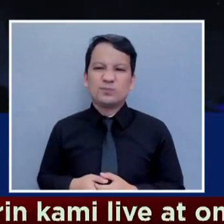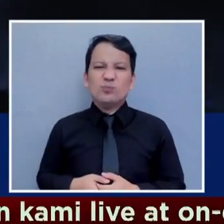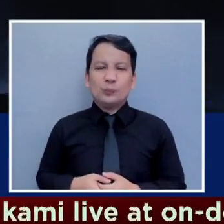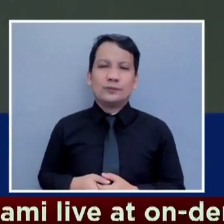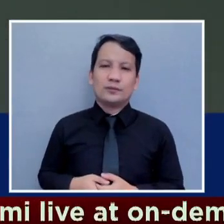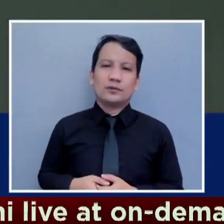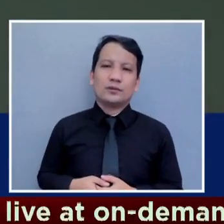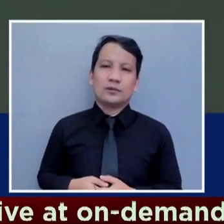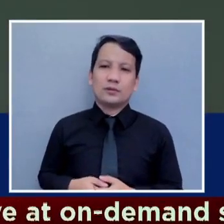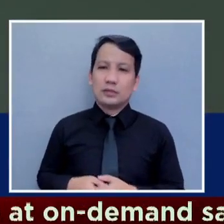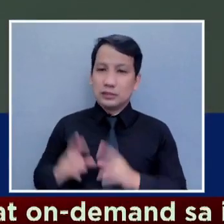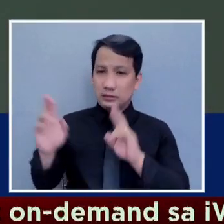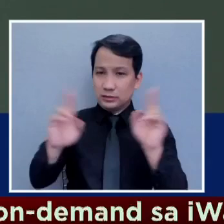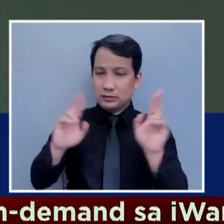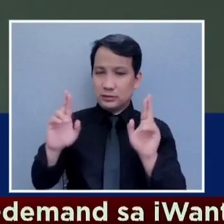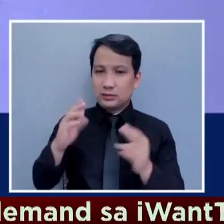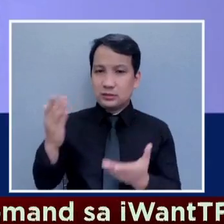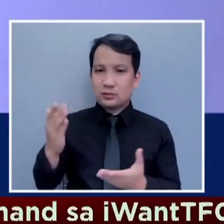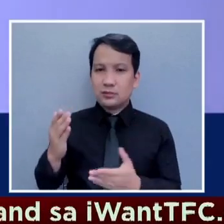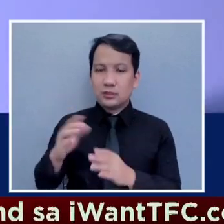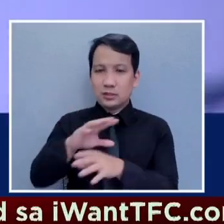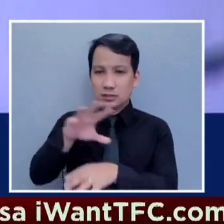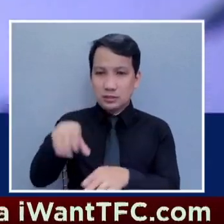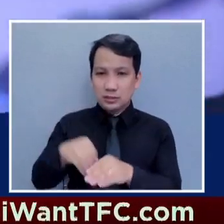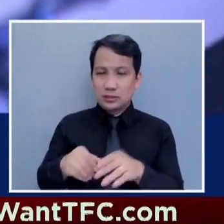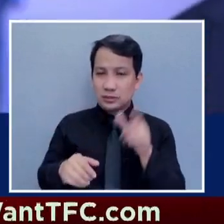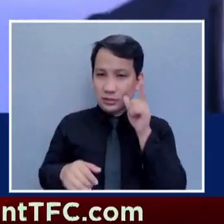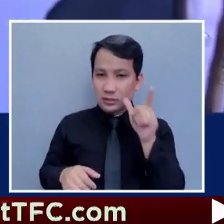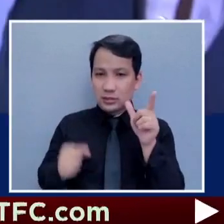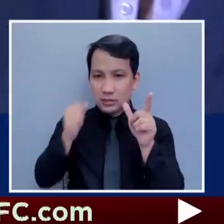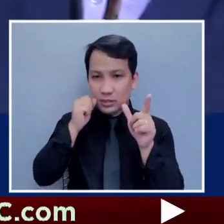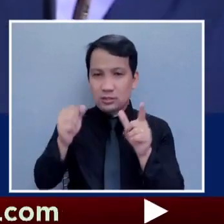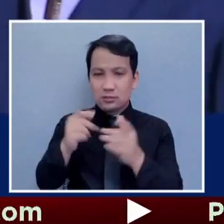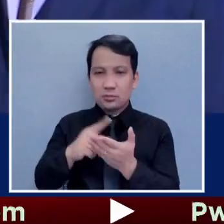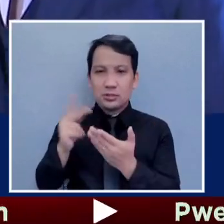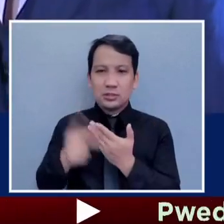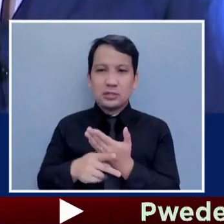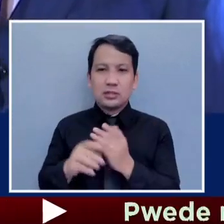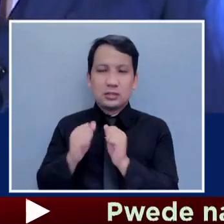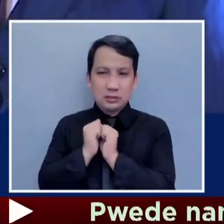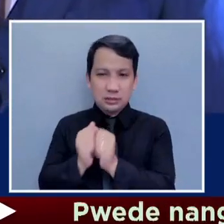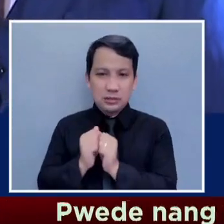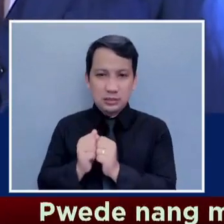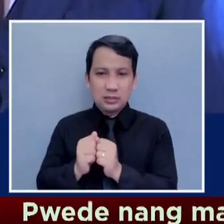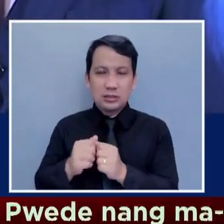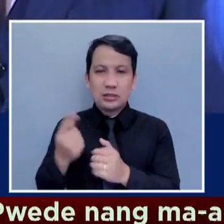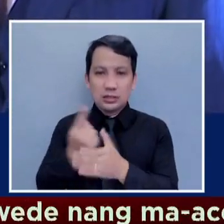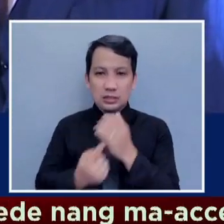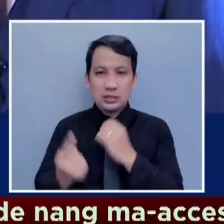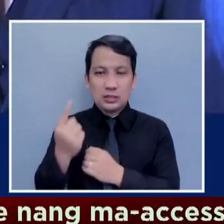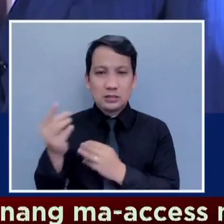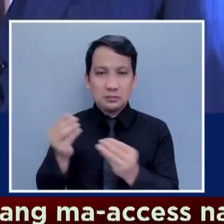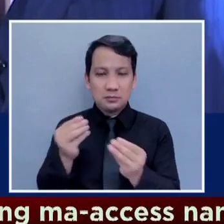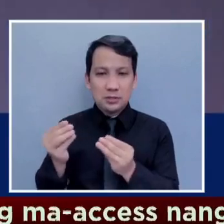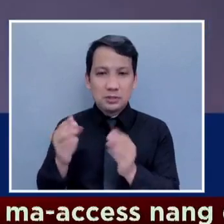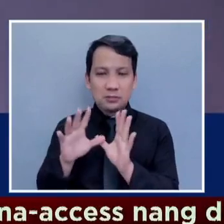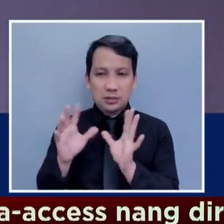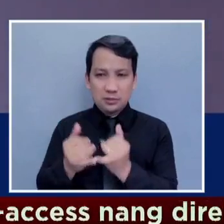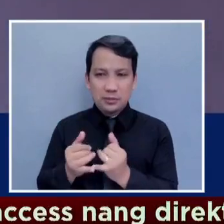Pero ready na si Nadine na makasama si Liza sa mga proyekto ngayong nasa iisang management company na